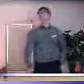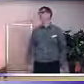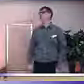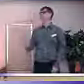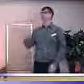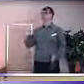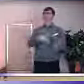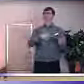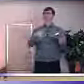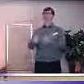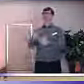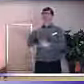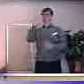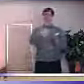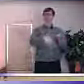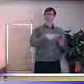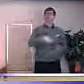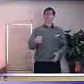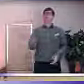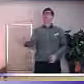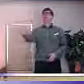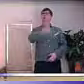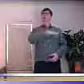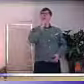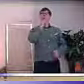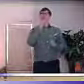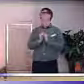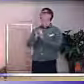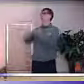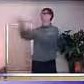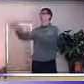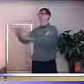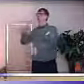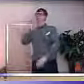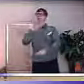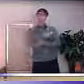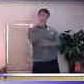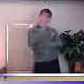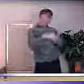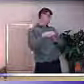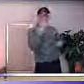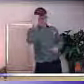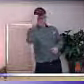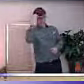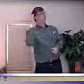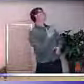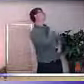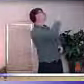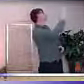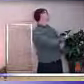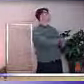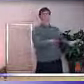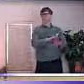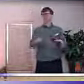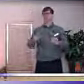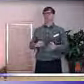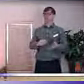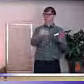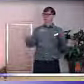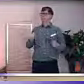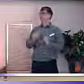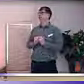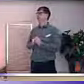This is where we get to go where theology cannot take us. It is the